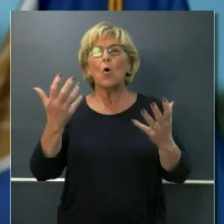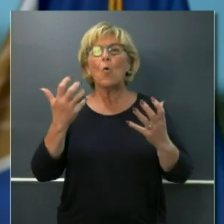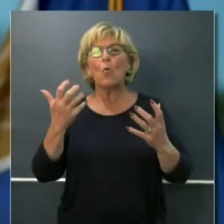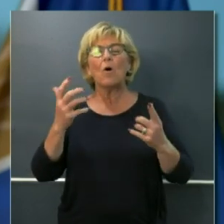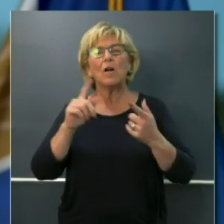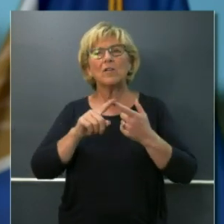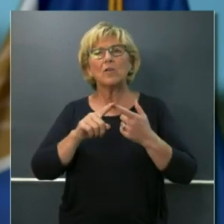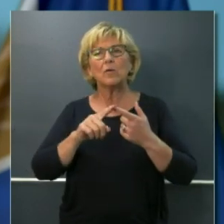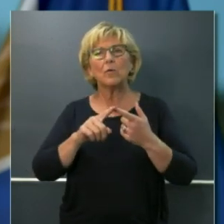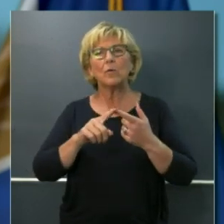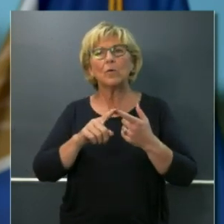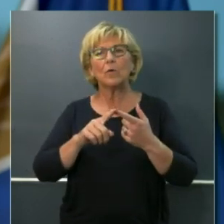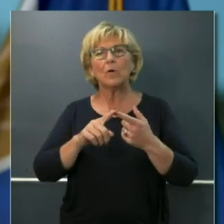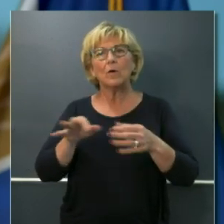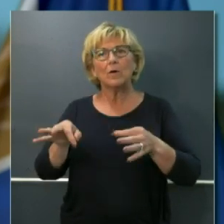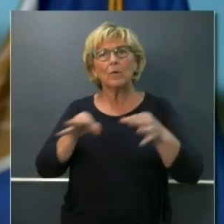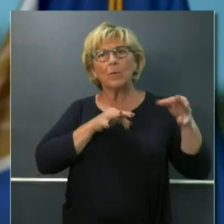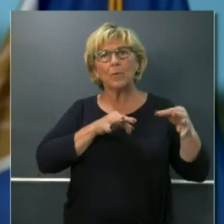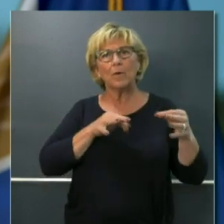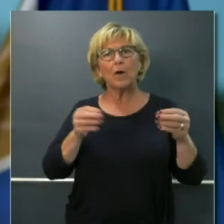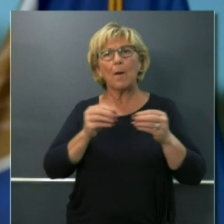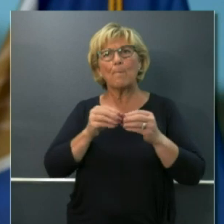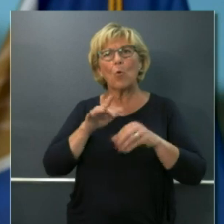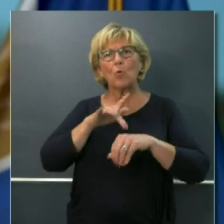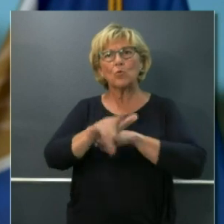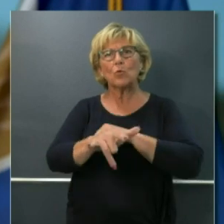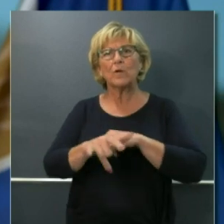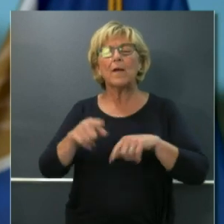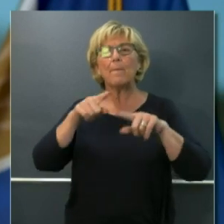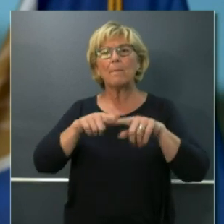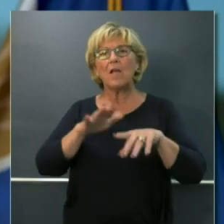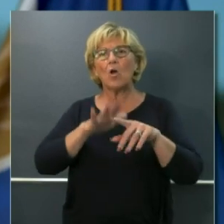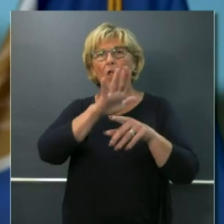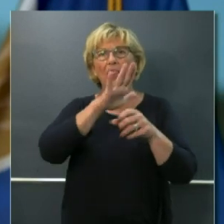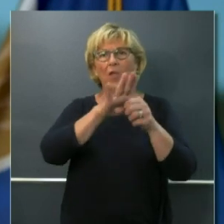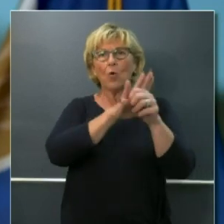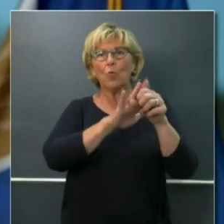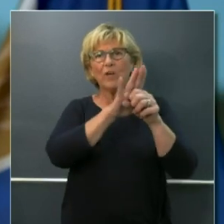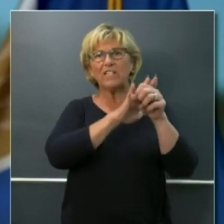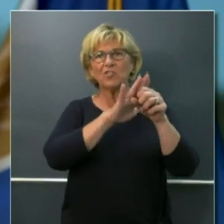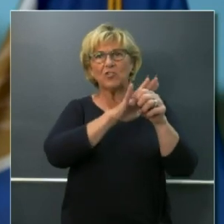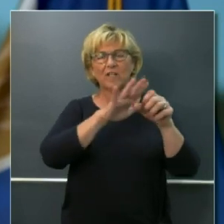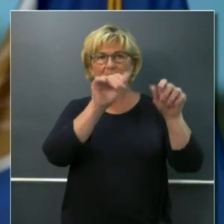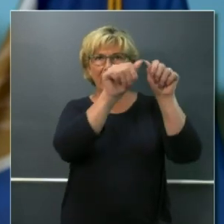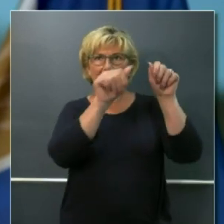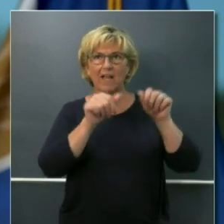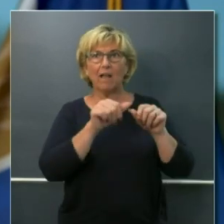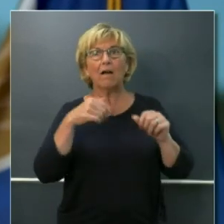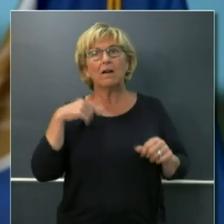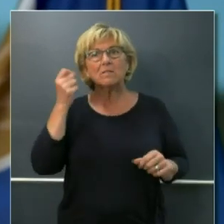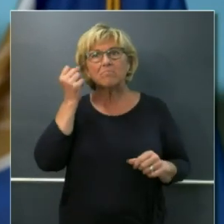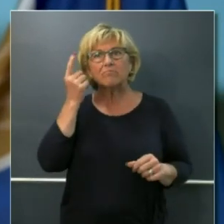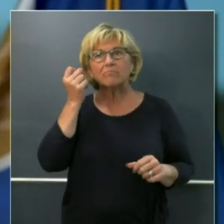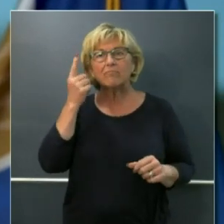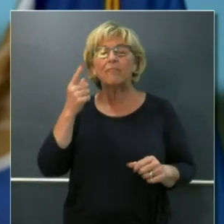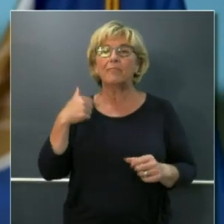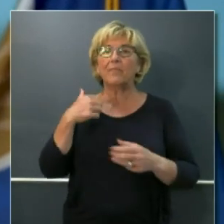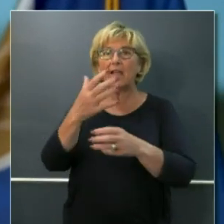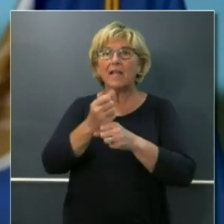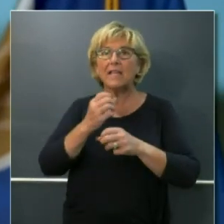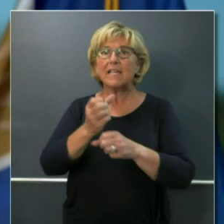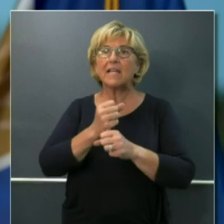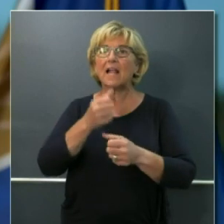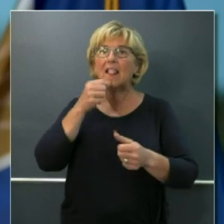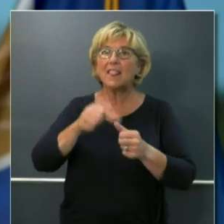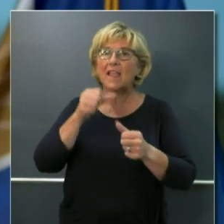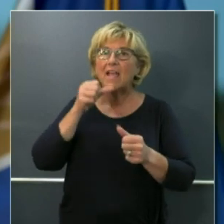to go even sooner based upon regional conditions. And I'm well aware, I've been received many